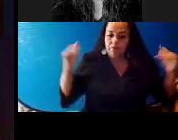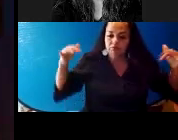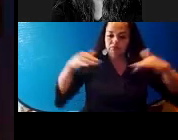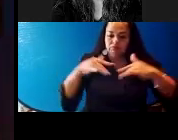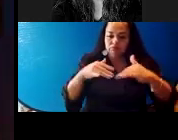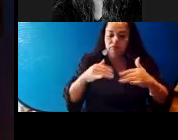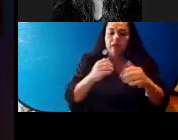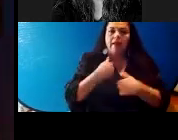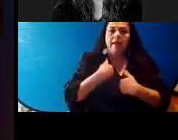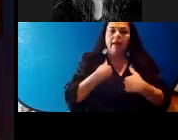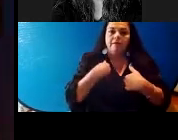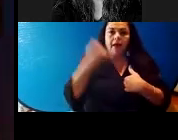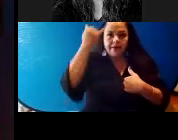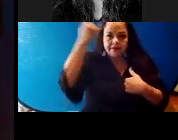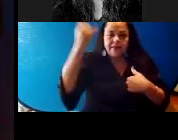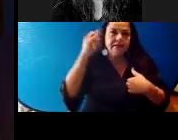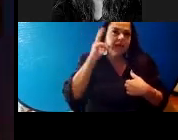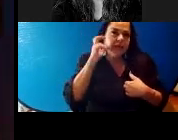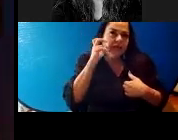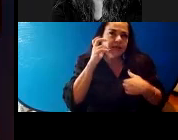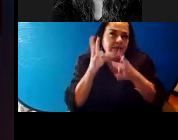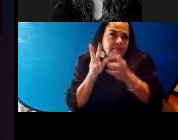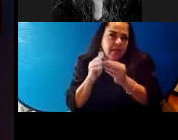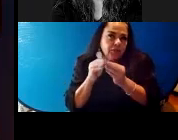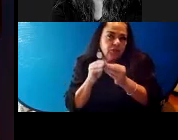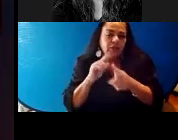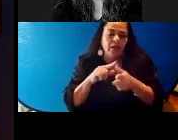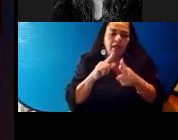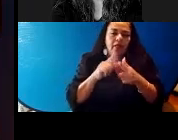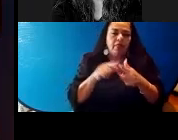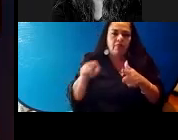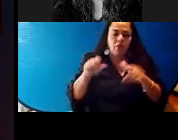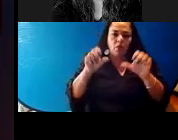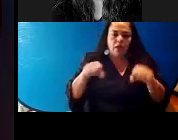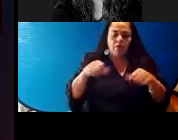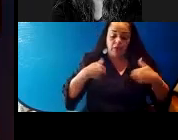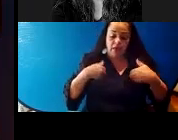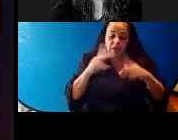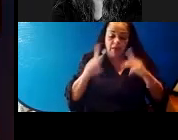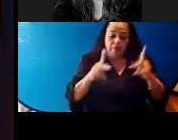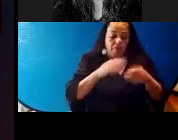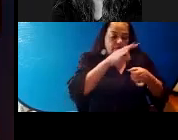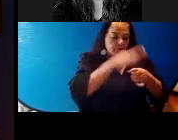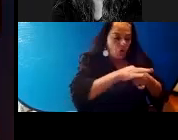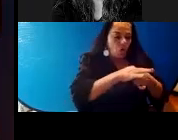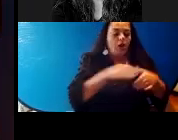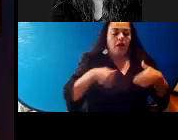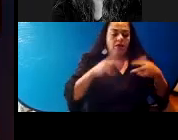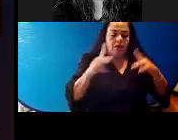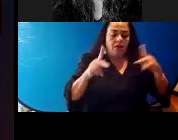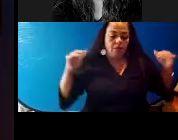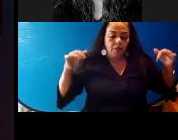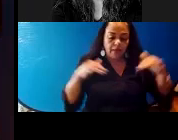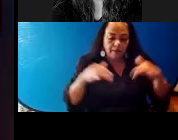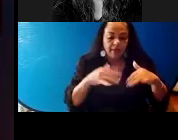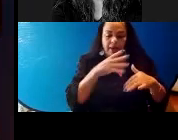of community listening sessions. And then young people were able to, they actually set up voting booths. Young people came in, they voted on